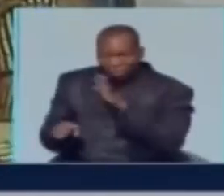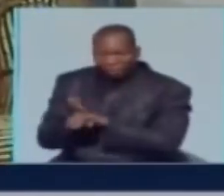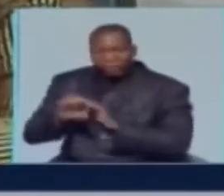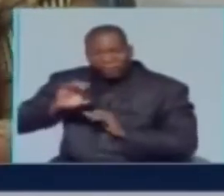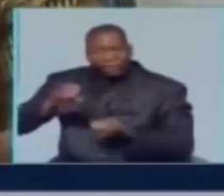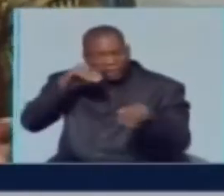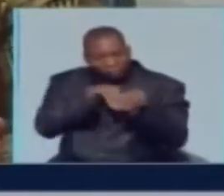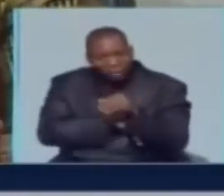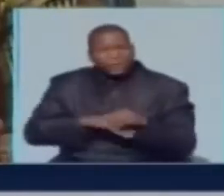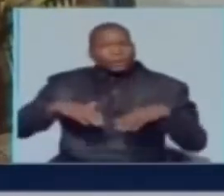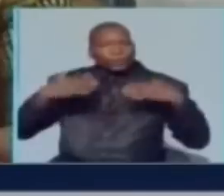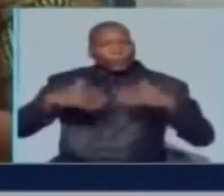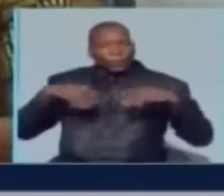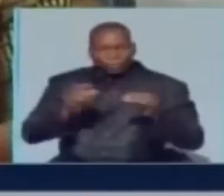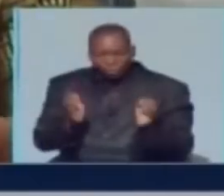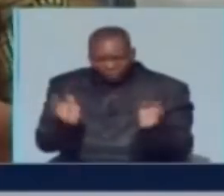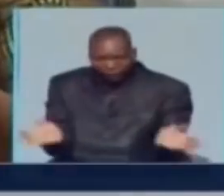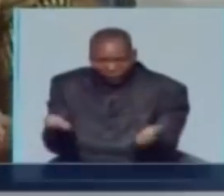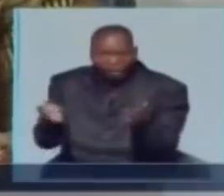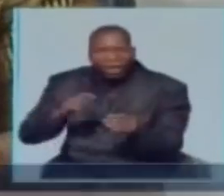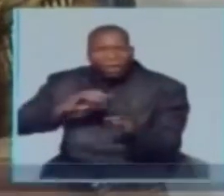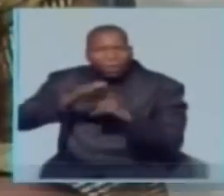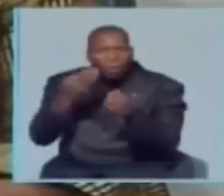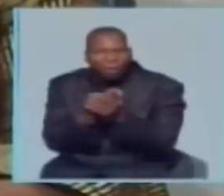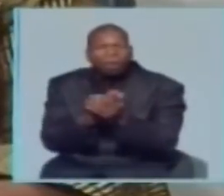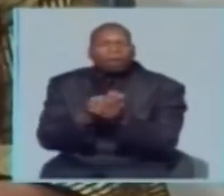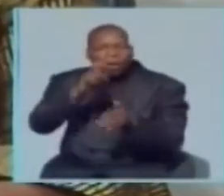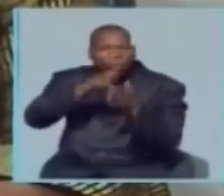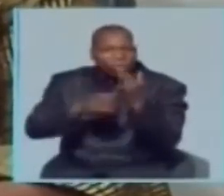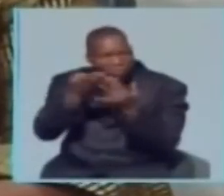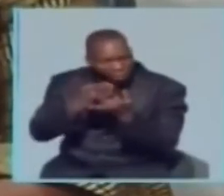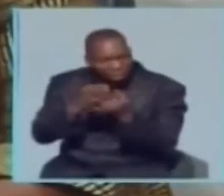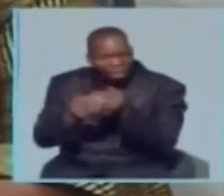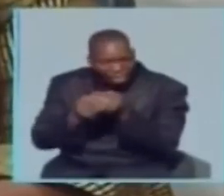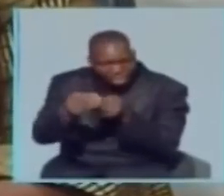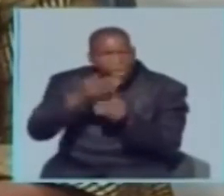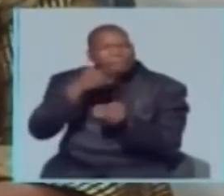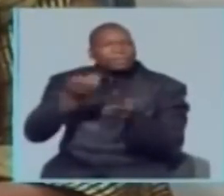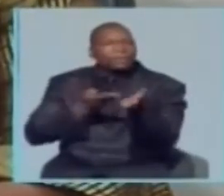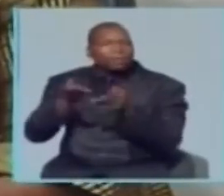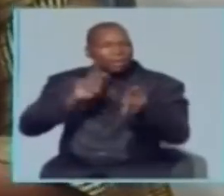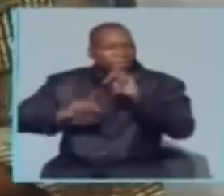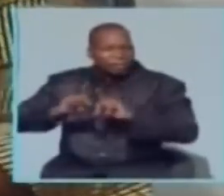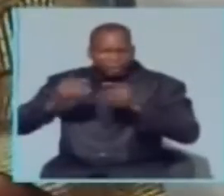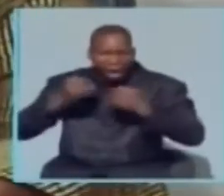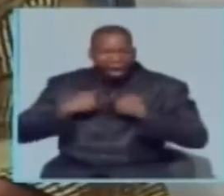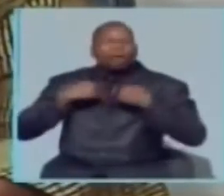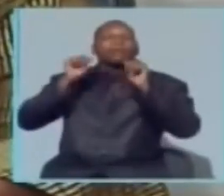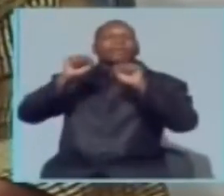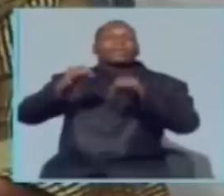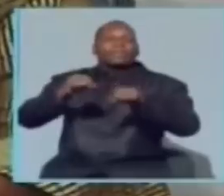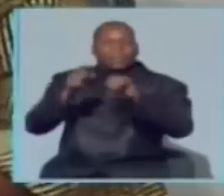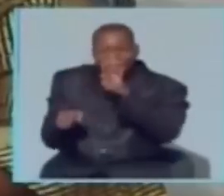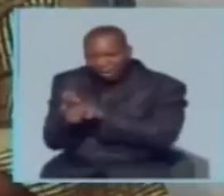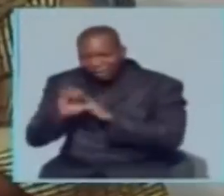investment so that we share the cost and ultimately the citizens will get a better service. This This is why in solar, it is the private sector